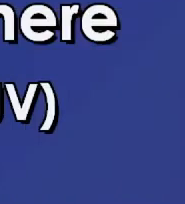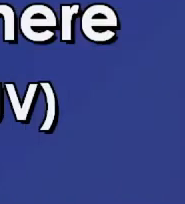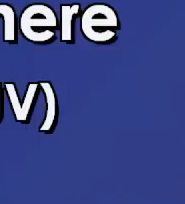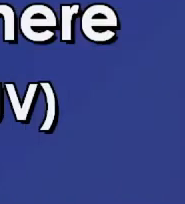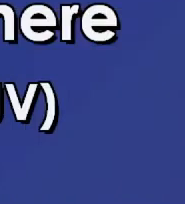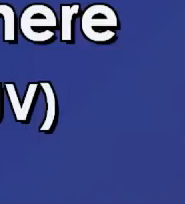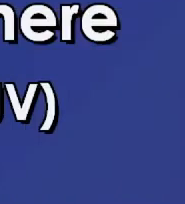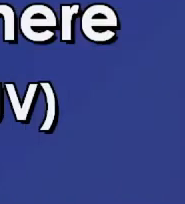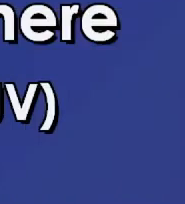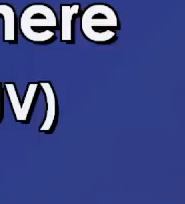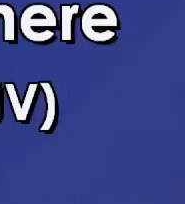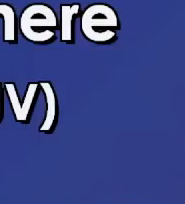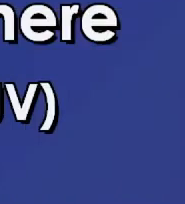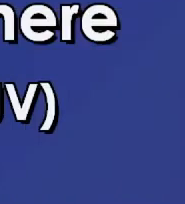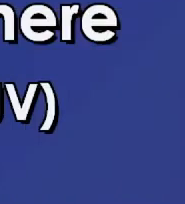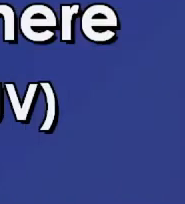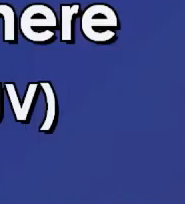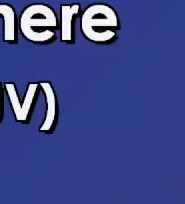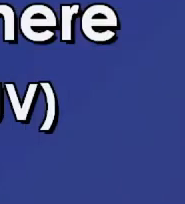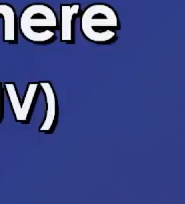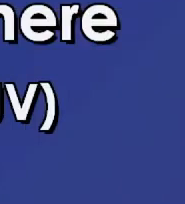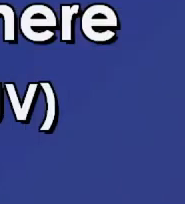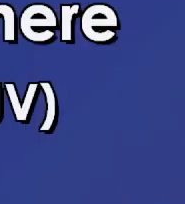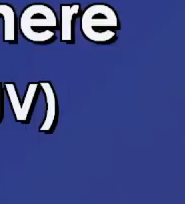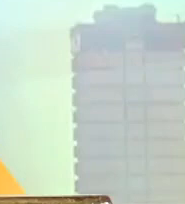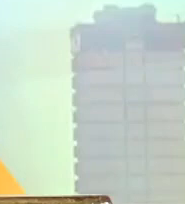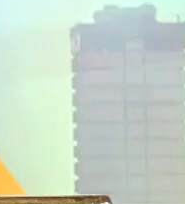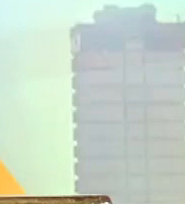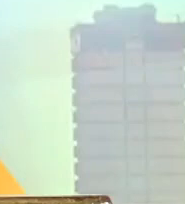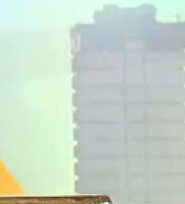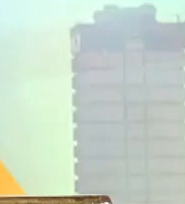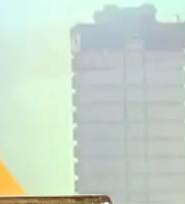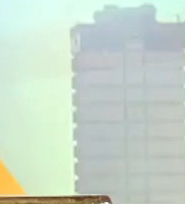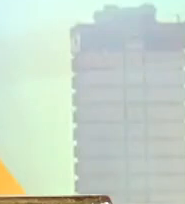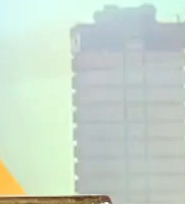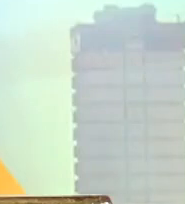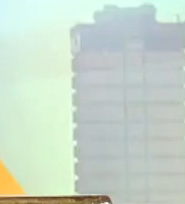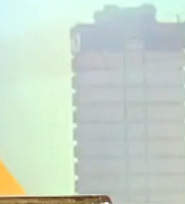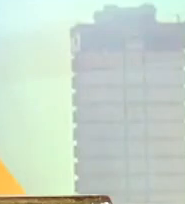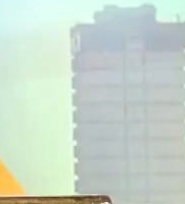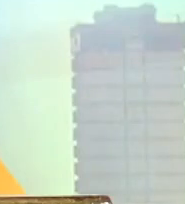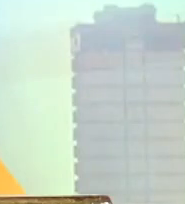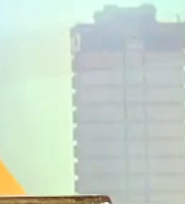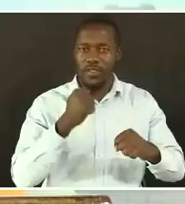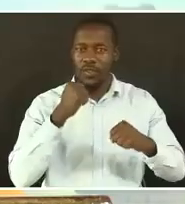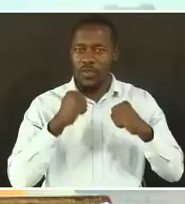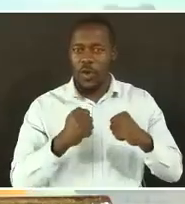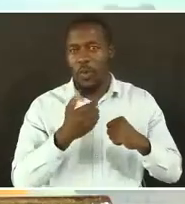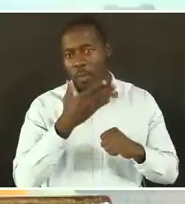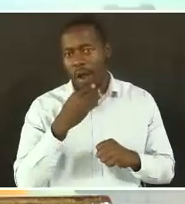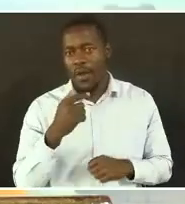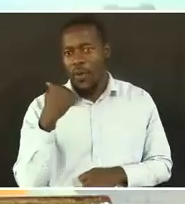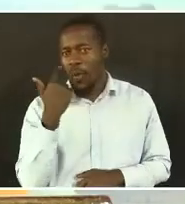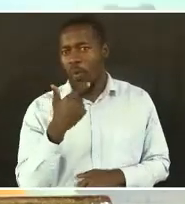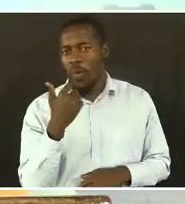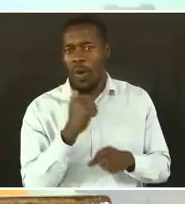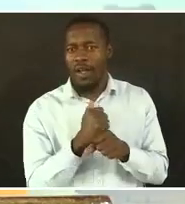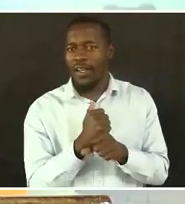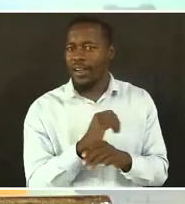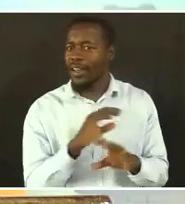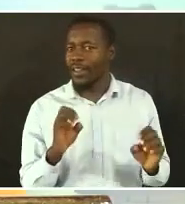boss and tell your boss, I know you are a hard man who likes reaping where you've not put effort? Part of the effort I put was to put you